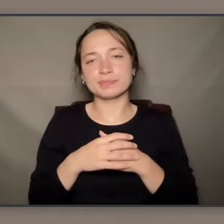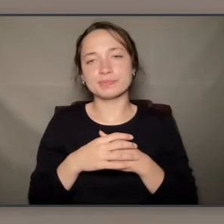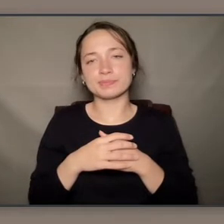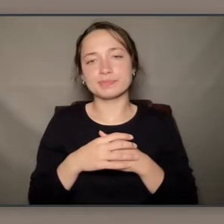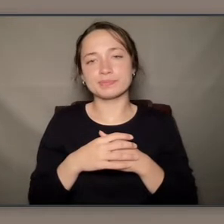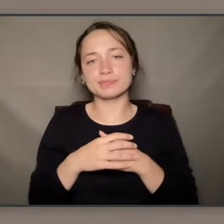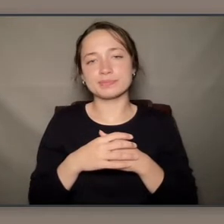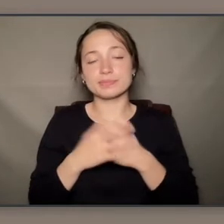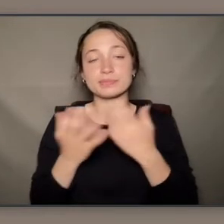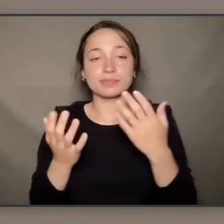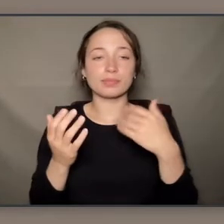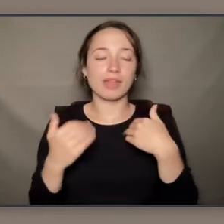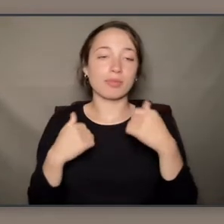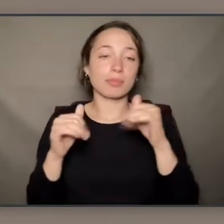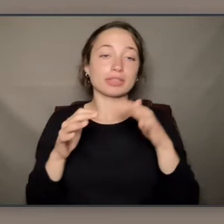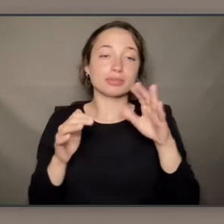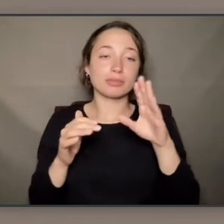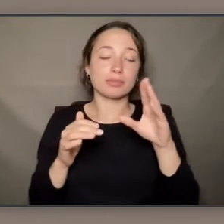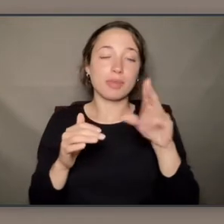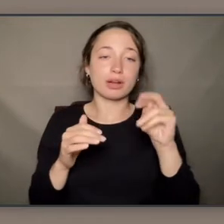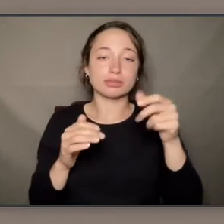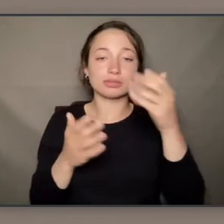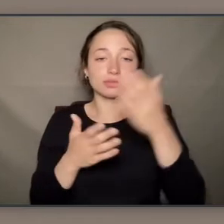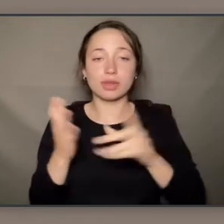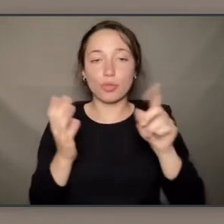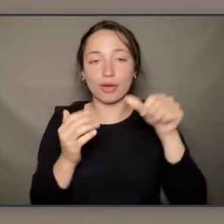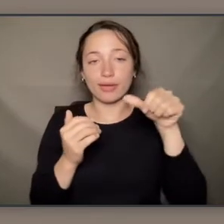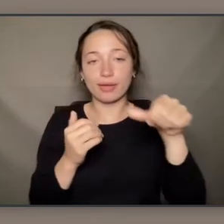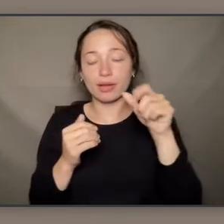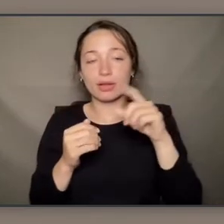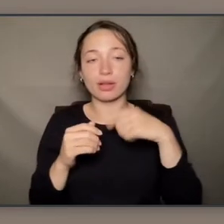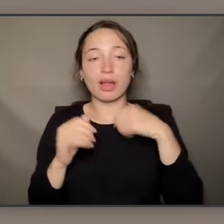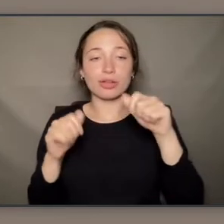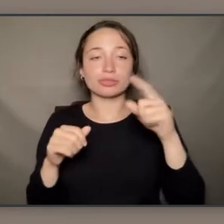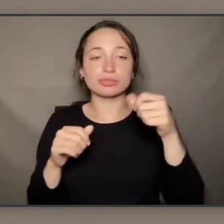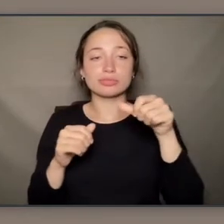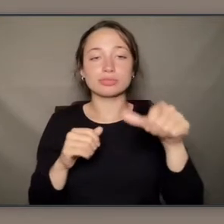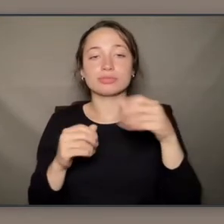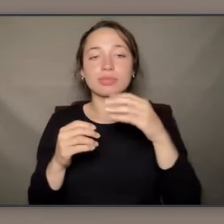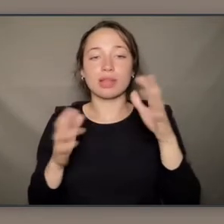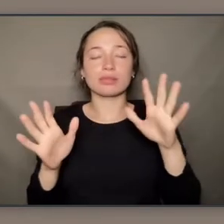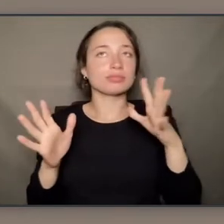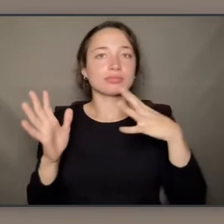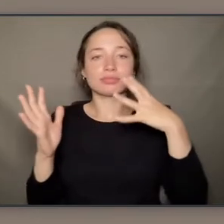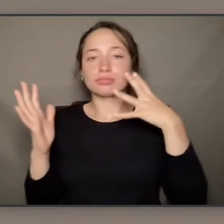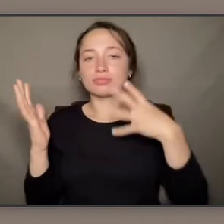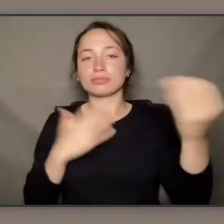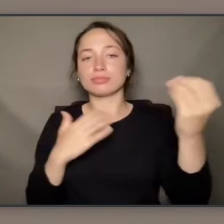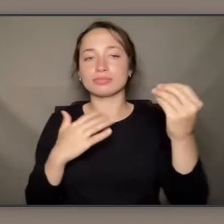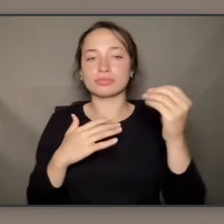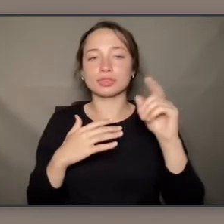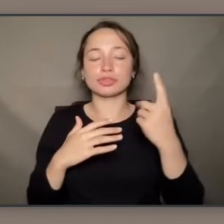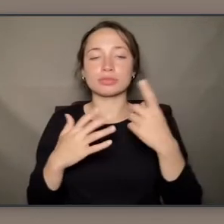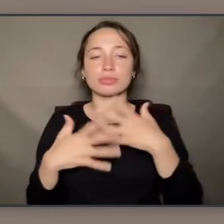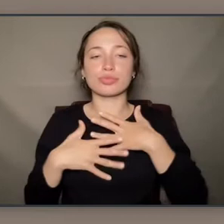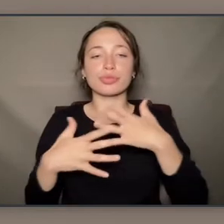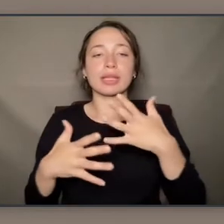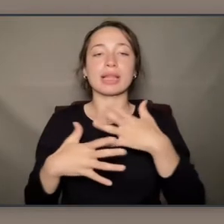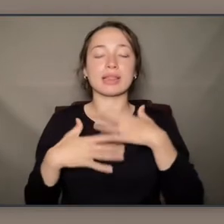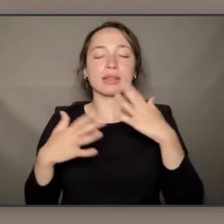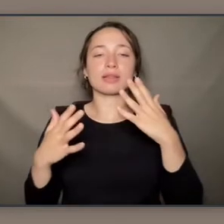there was a magic button somewhere here where I could press it and all people would do that, would just go out and